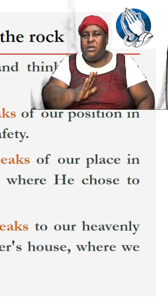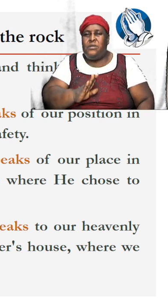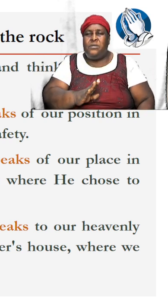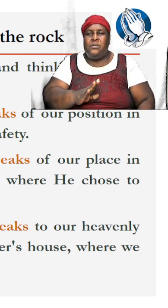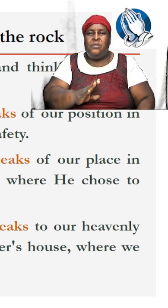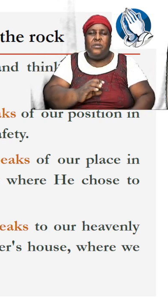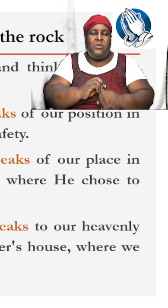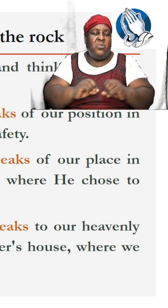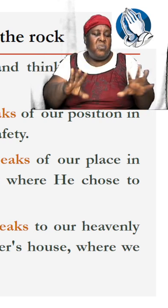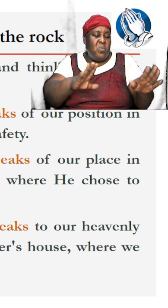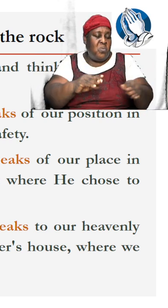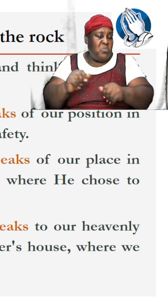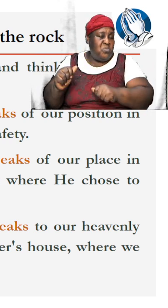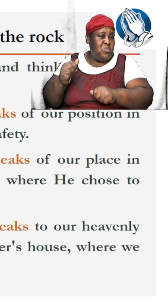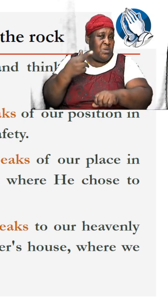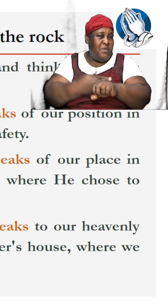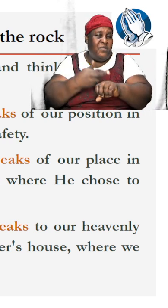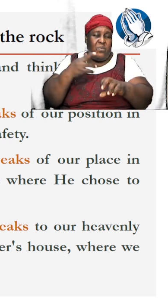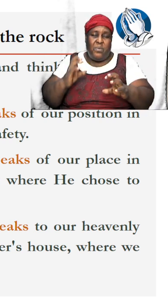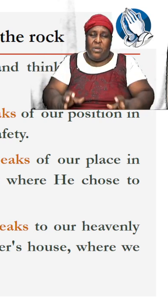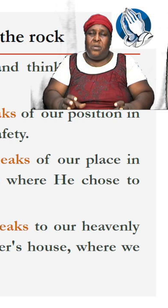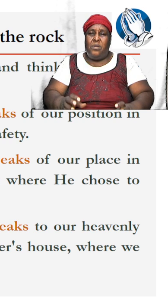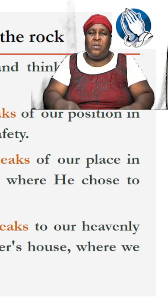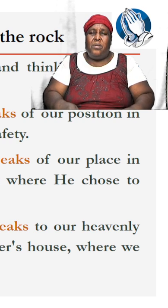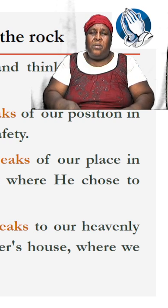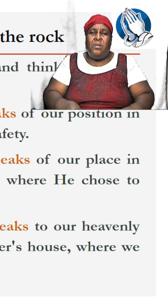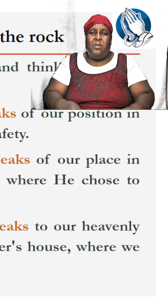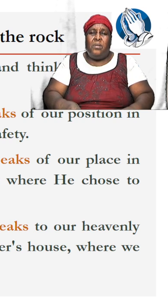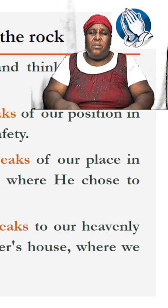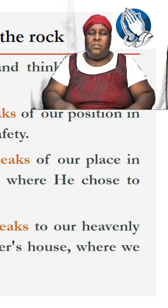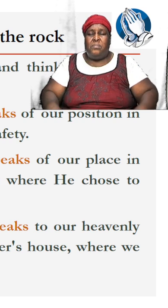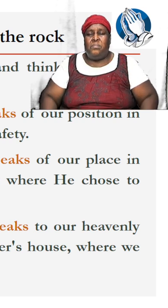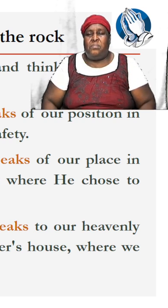Don't come out of the rock. In week one,